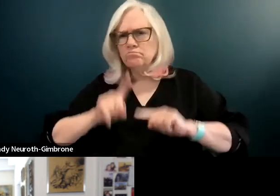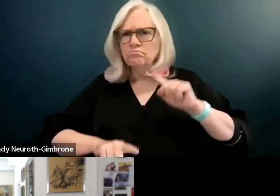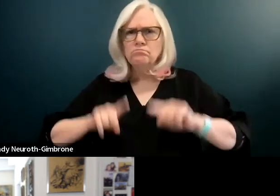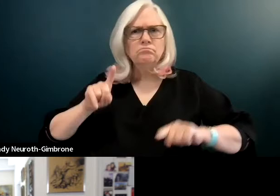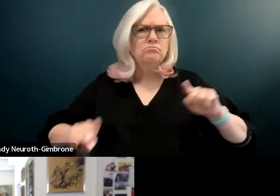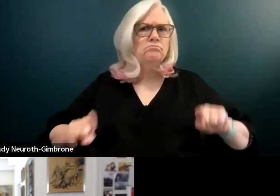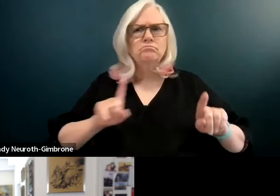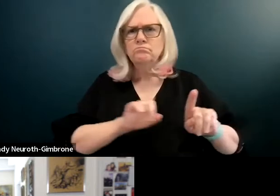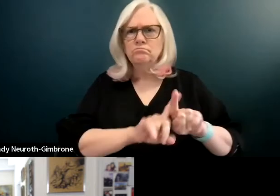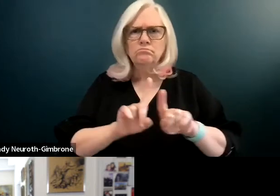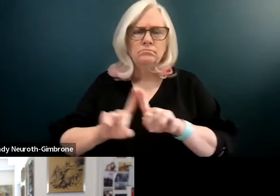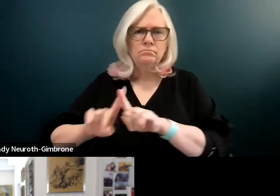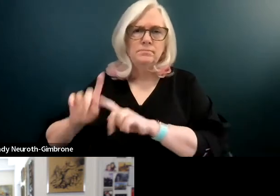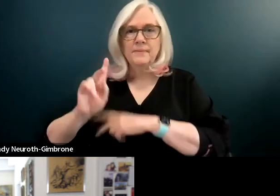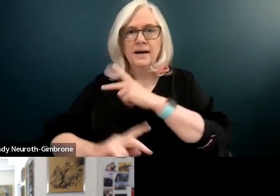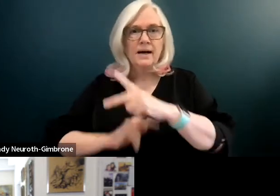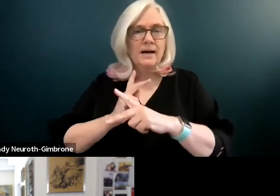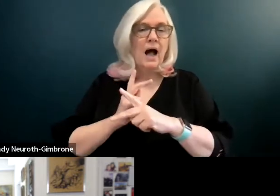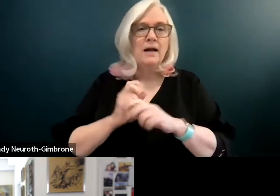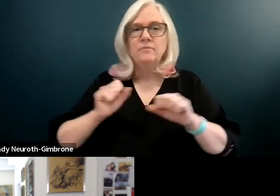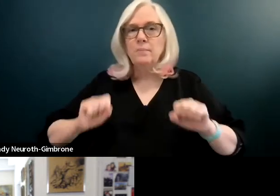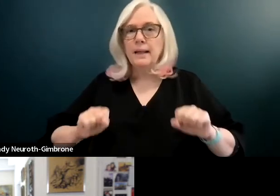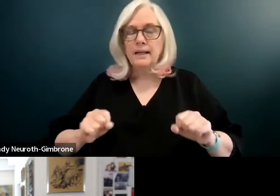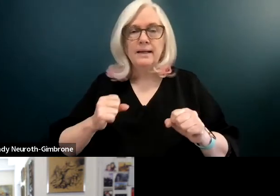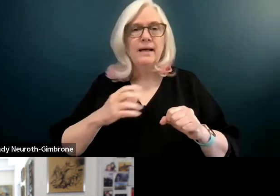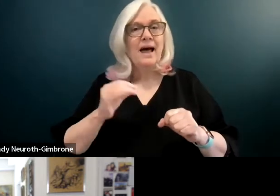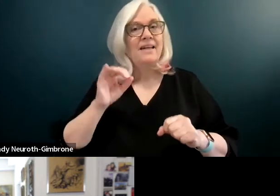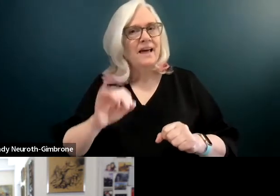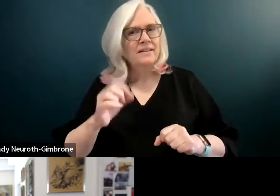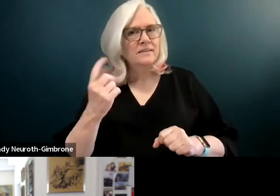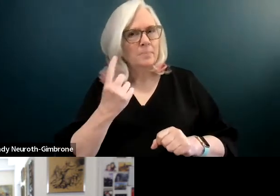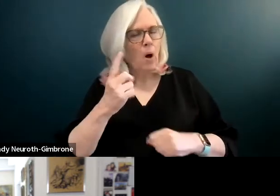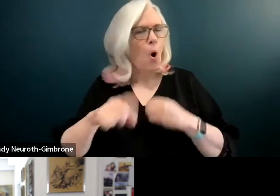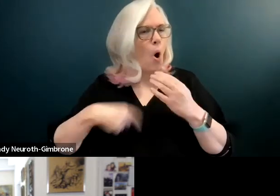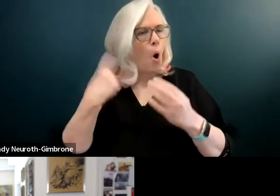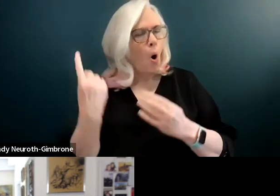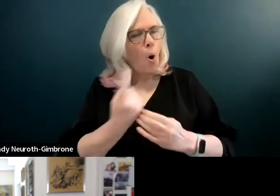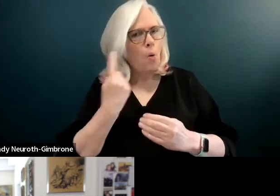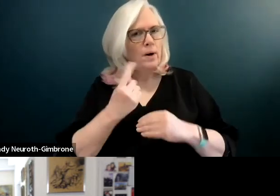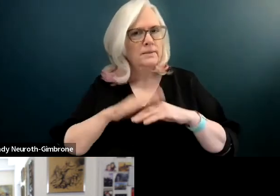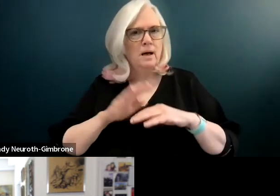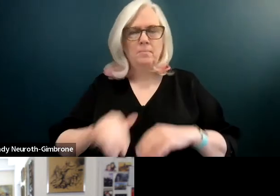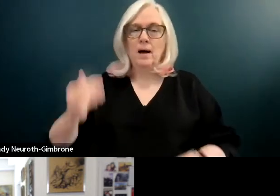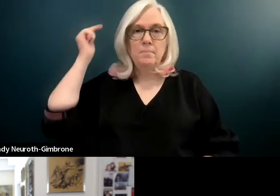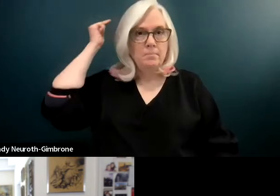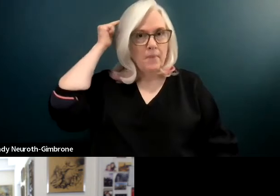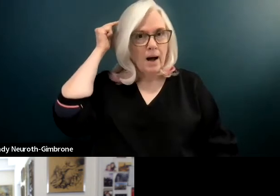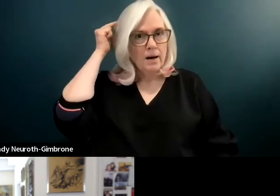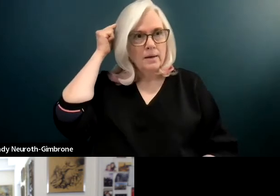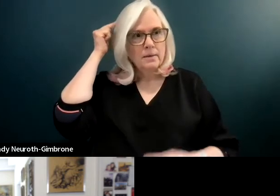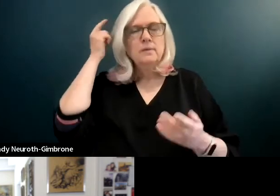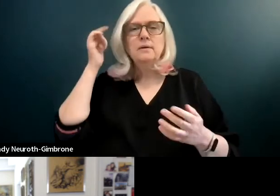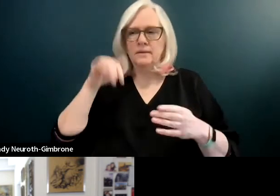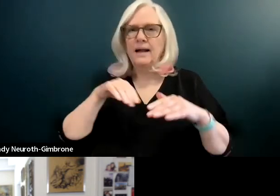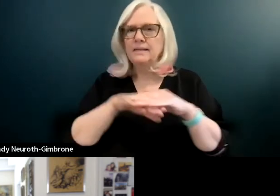And it's something that is always on our mind. And I think that accessibility has an increased awareness